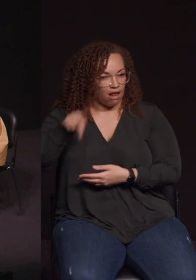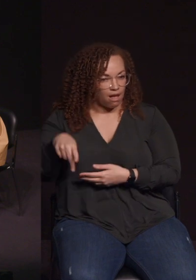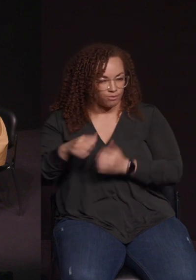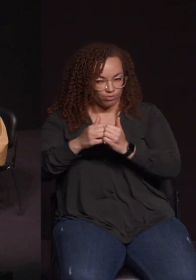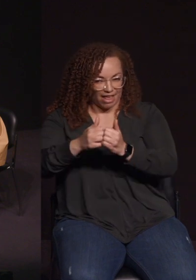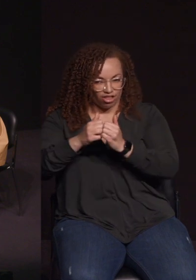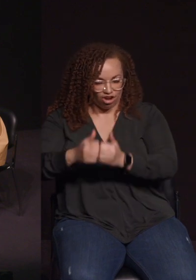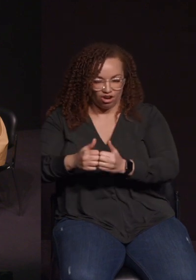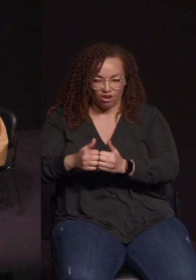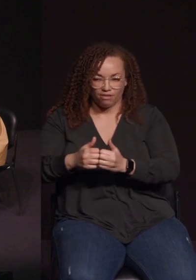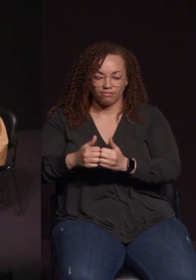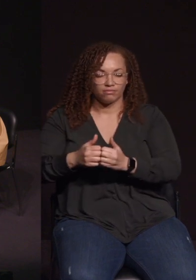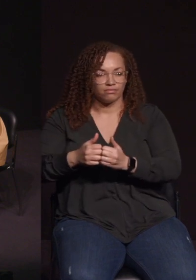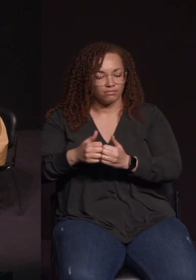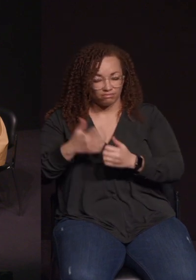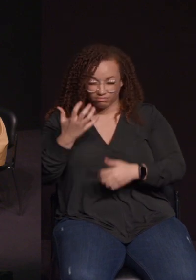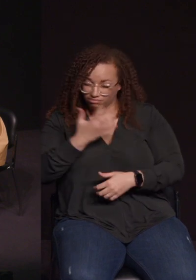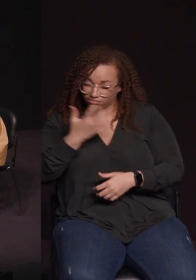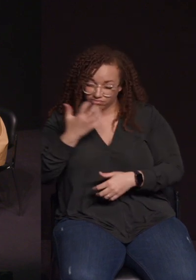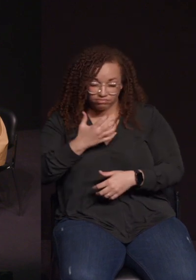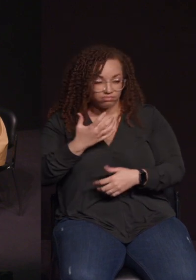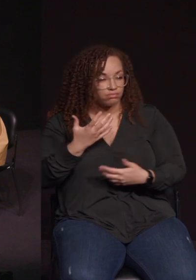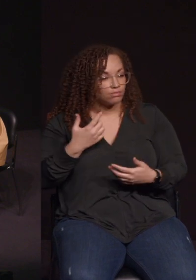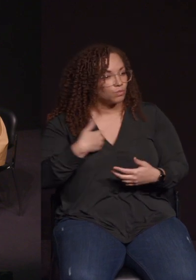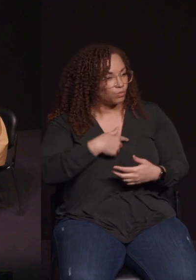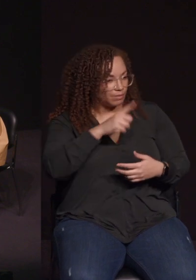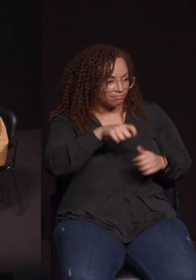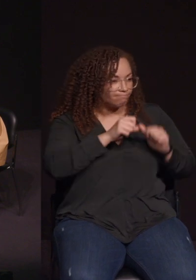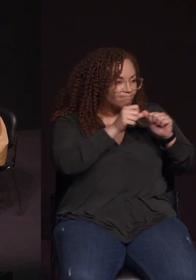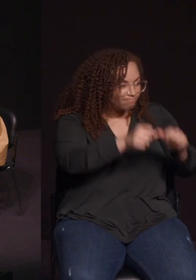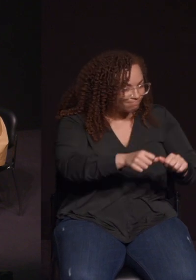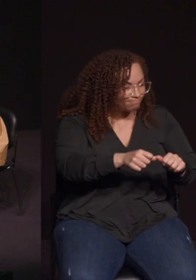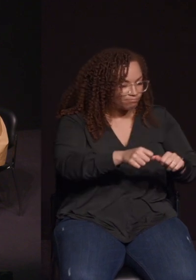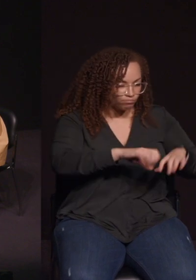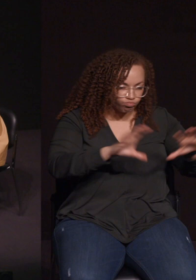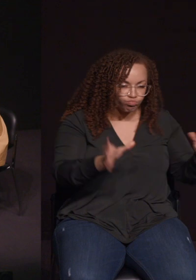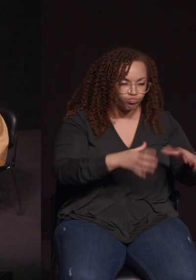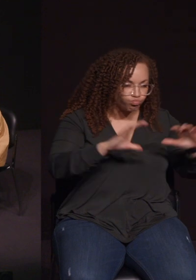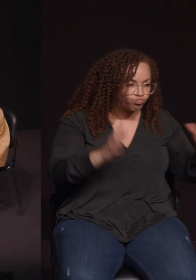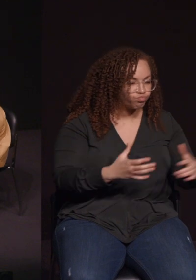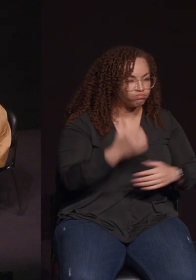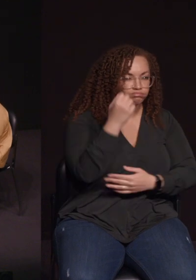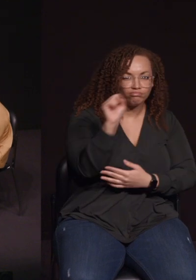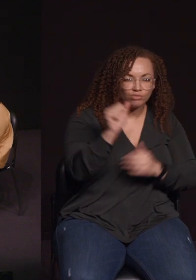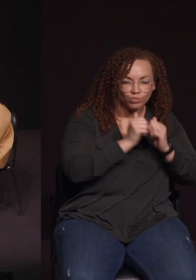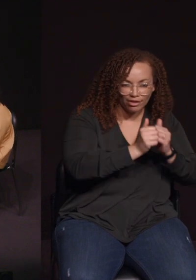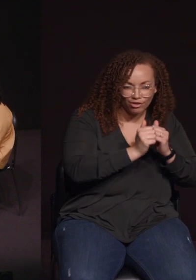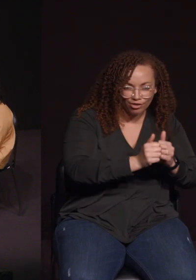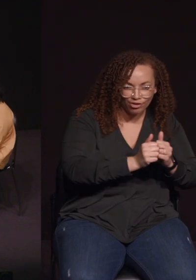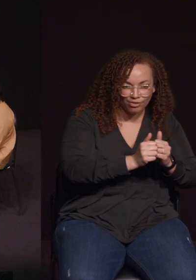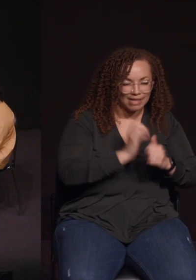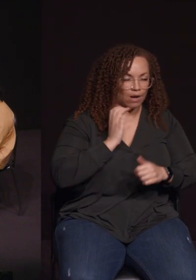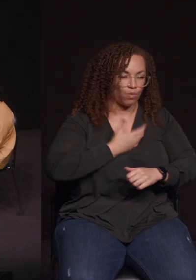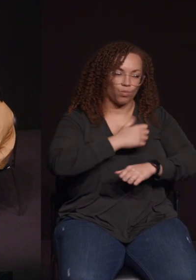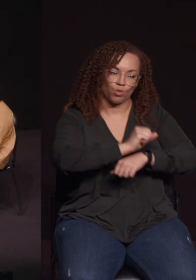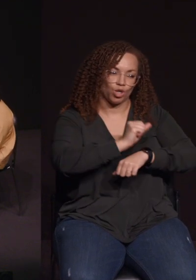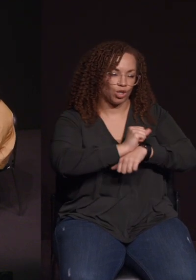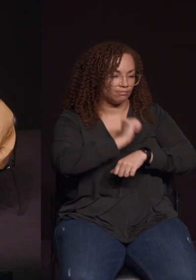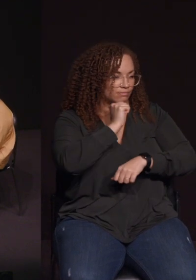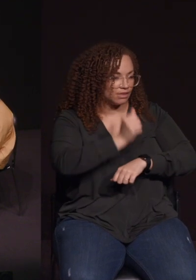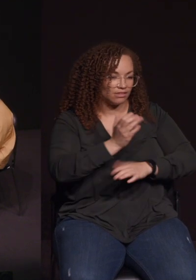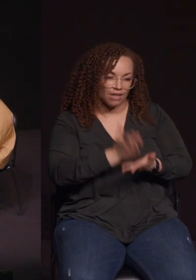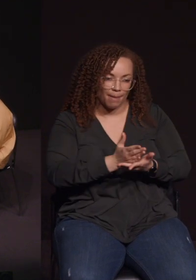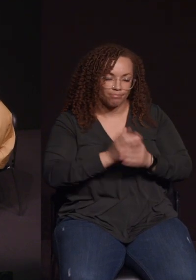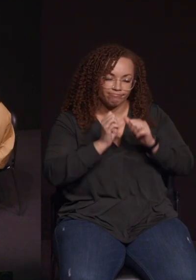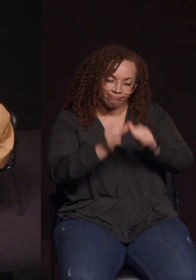them, and I'm proud to be a part of them too. You know, so our work don't stop.